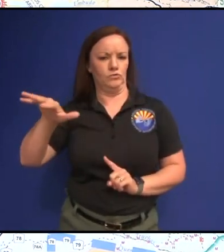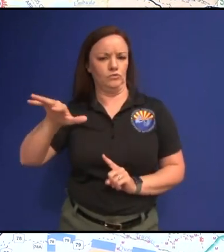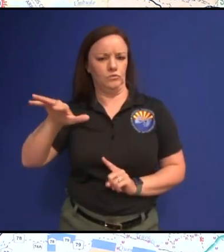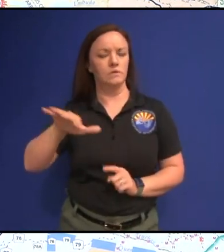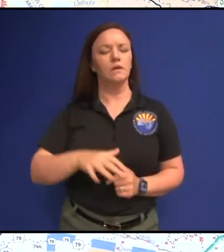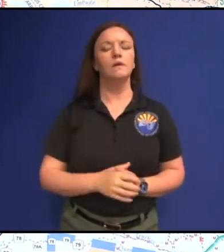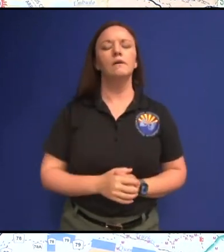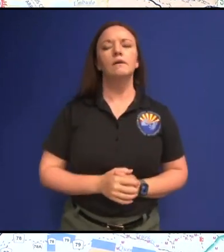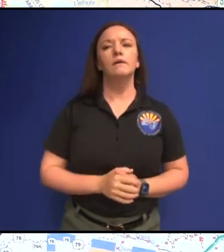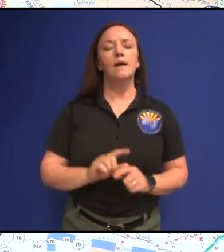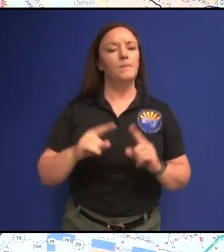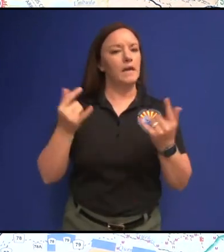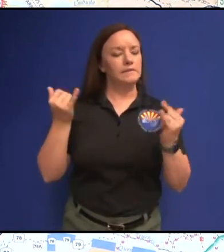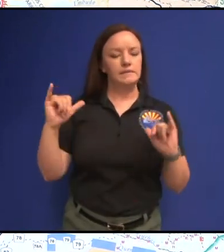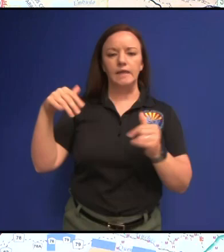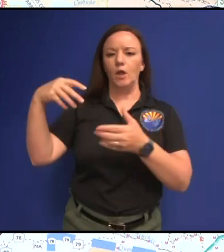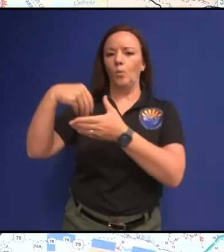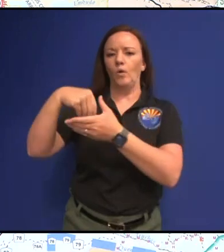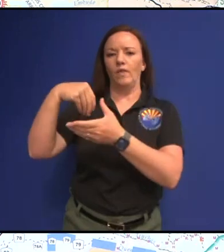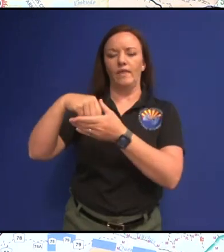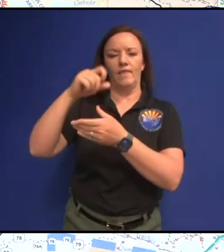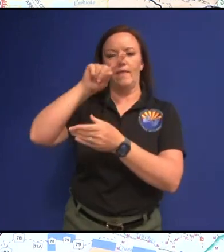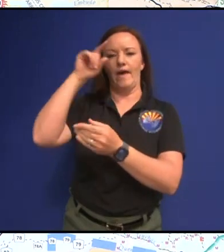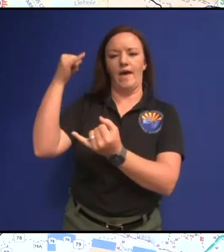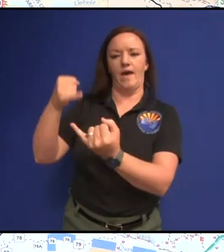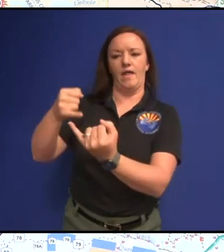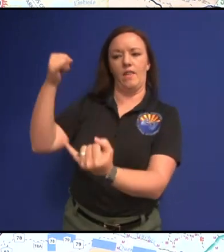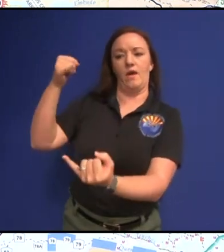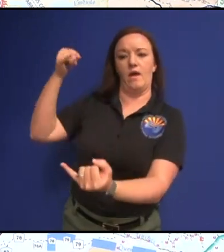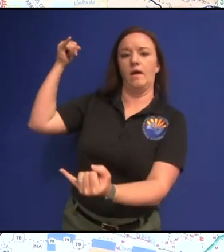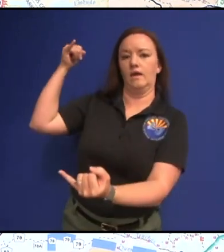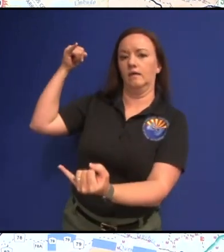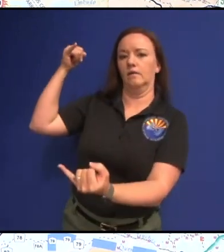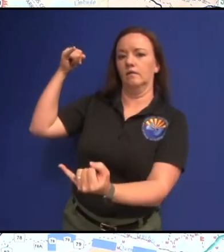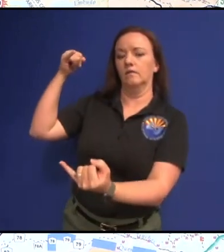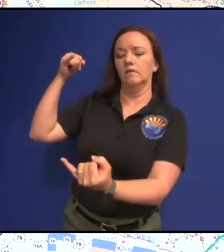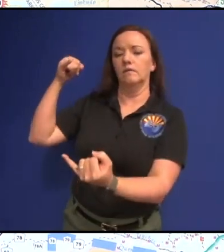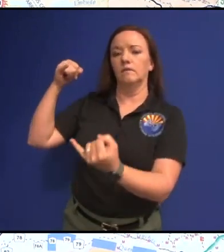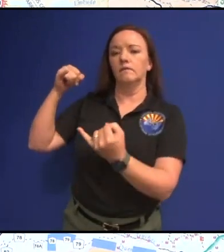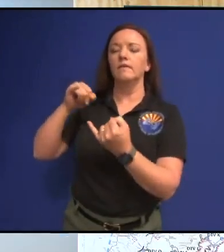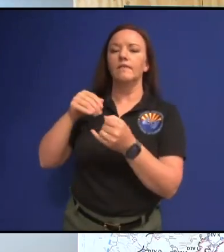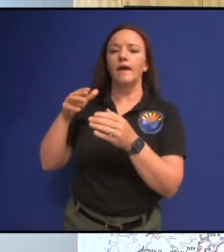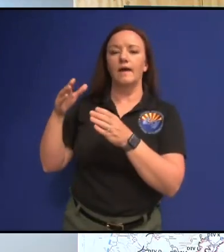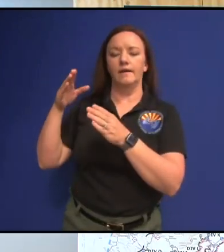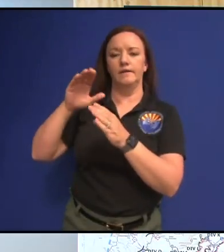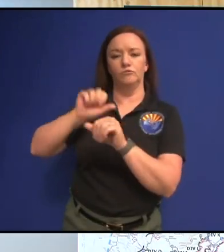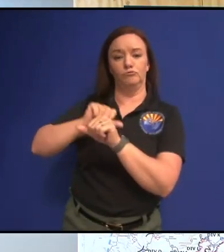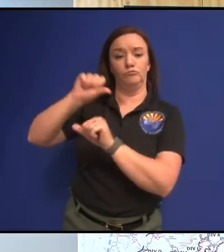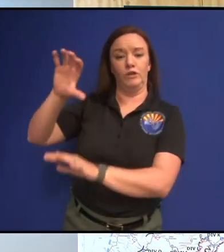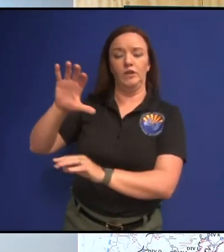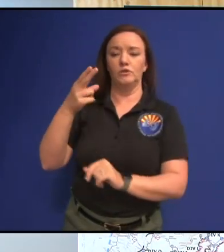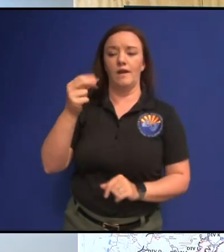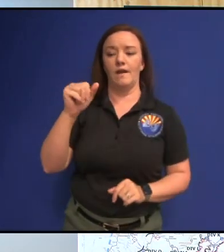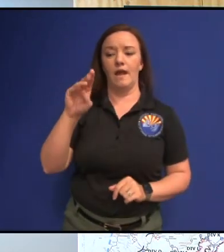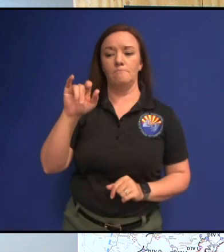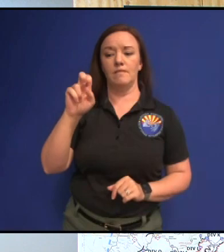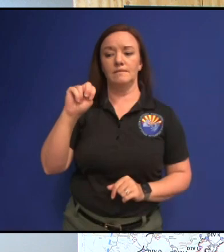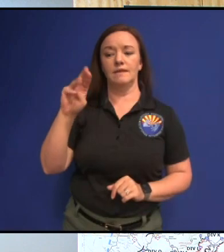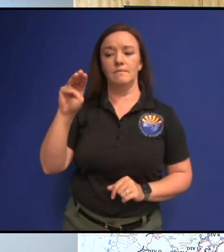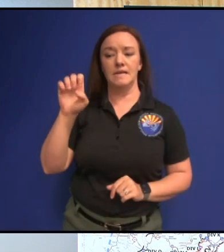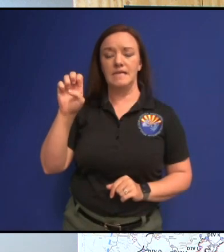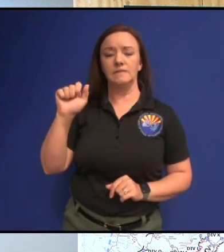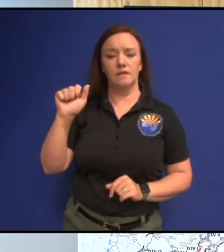their line there, going up the ridge near Hamilton Mesa. And that there was no